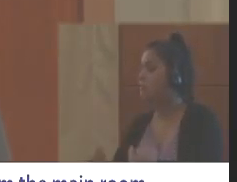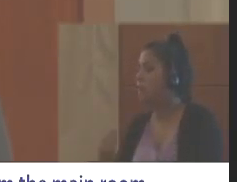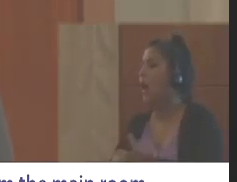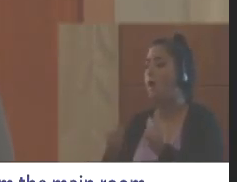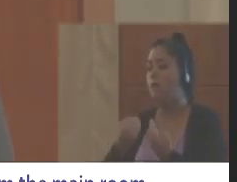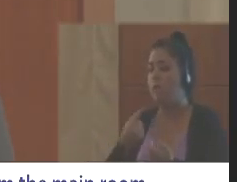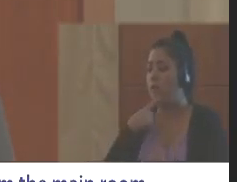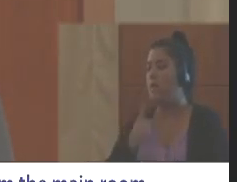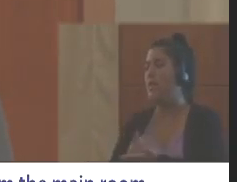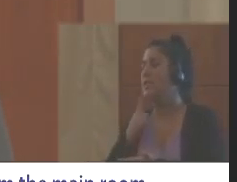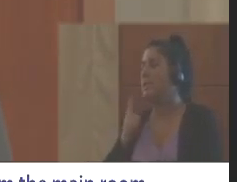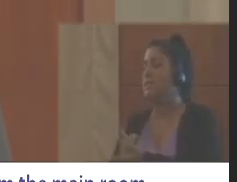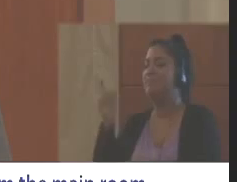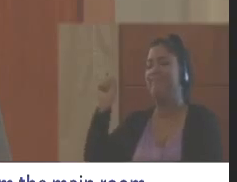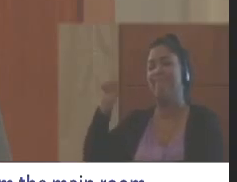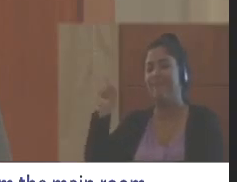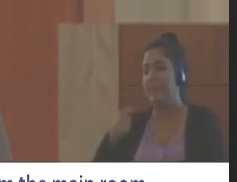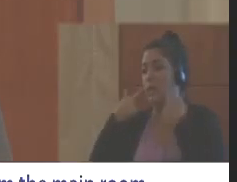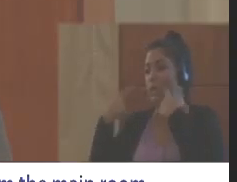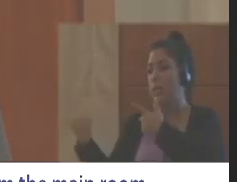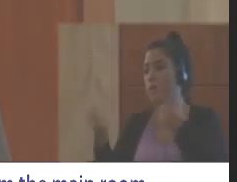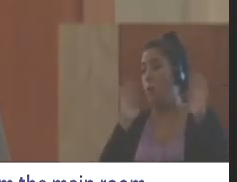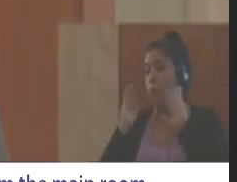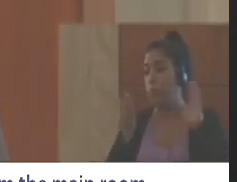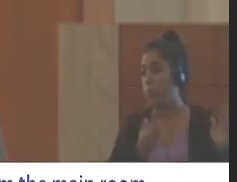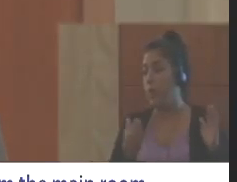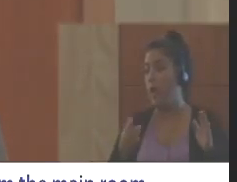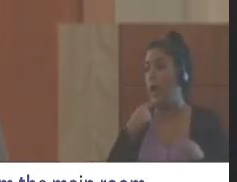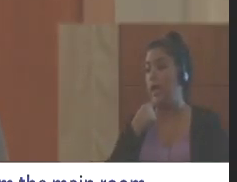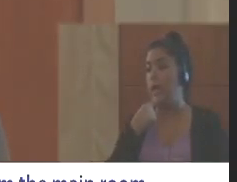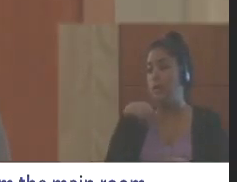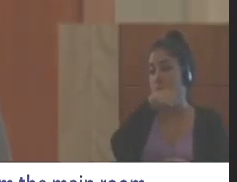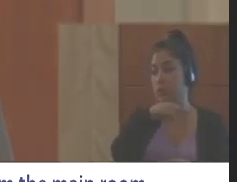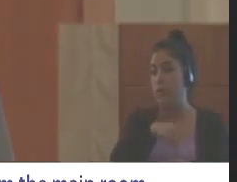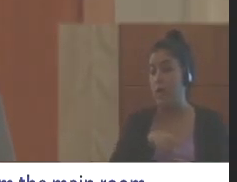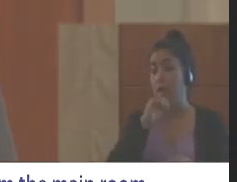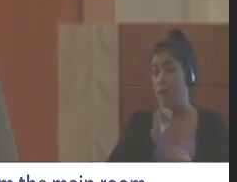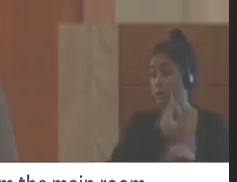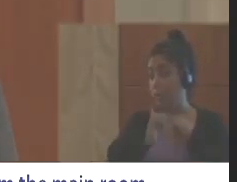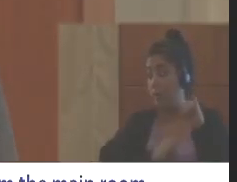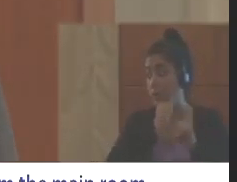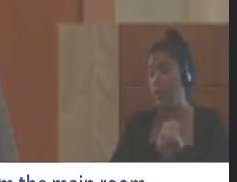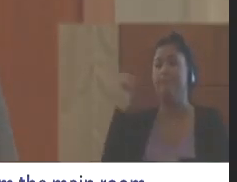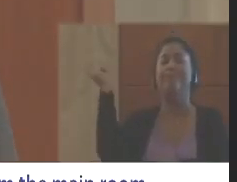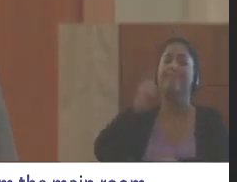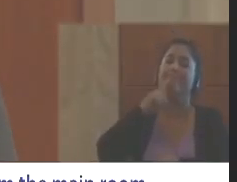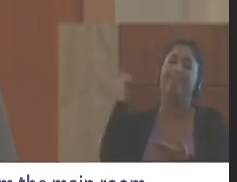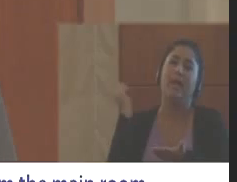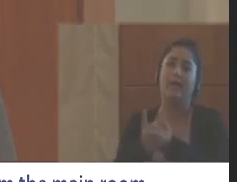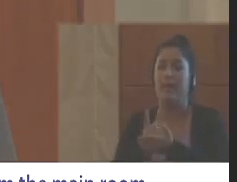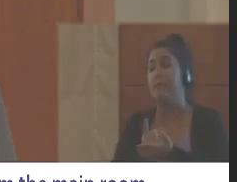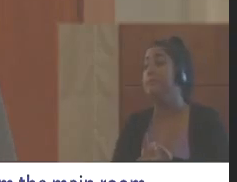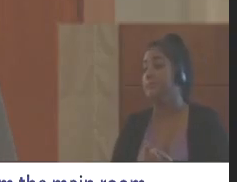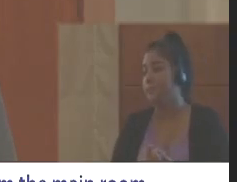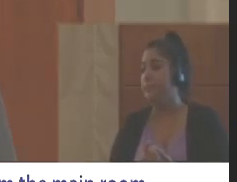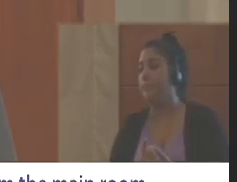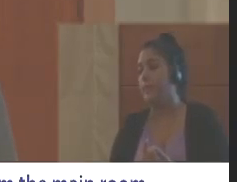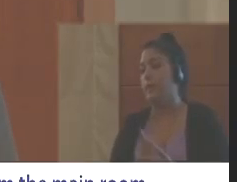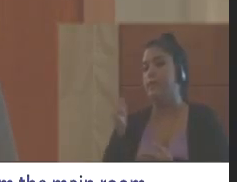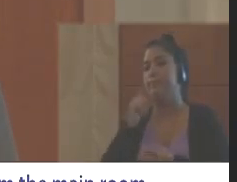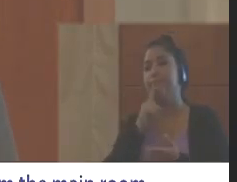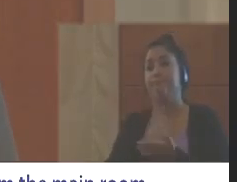defined to identify a neutral stakeholder that could be involved with international experience in order